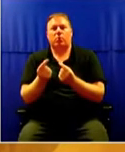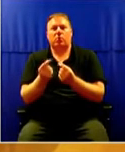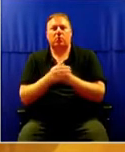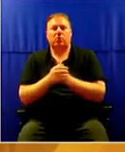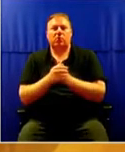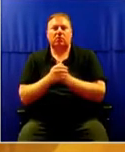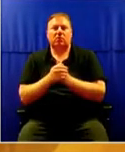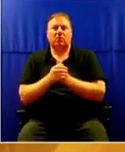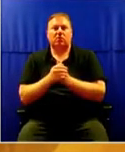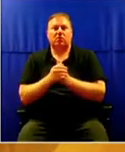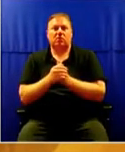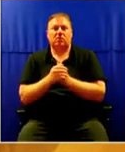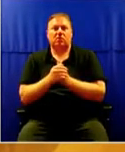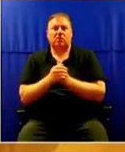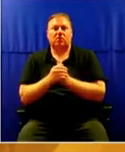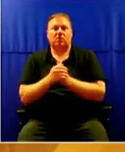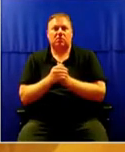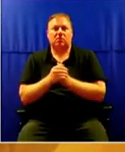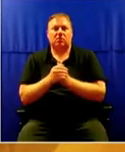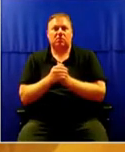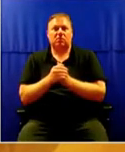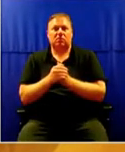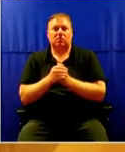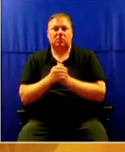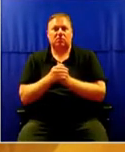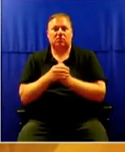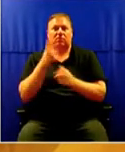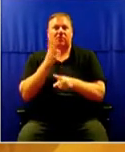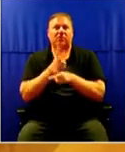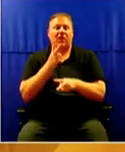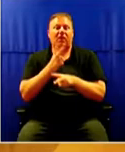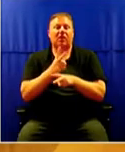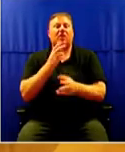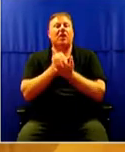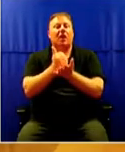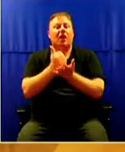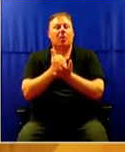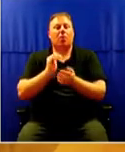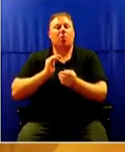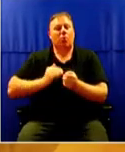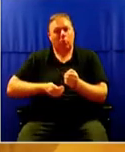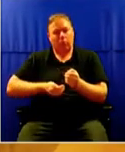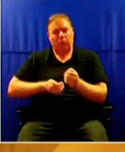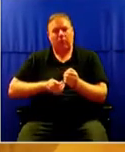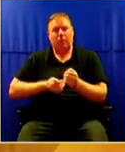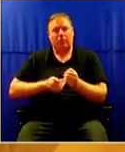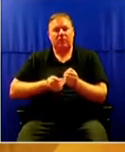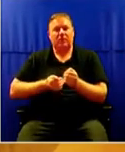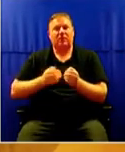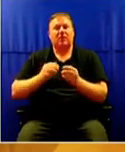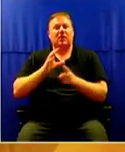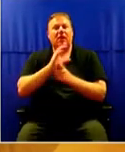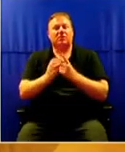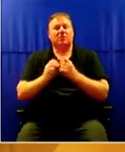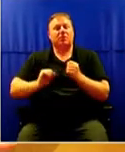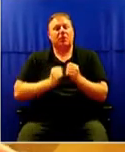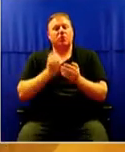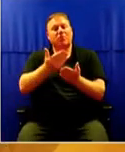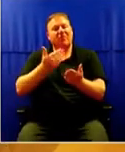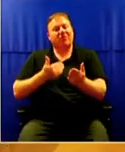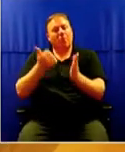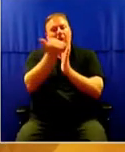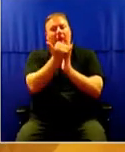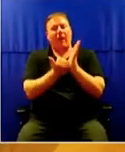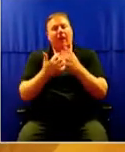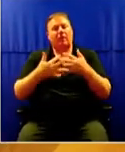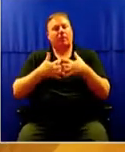became final, which granted relief to women in customary marriages prior to the Act. So